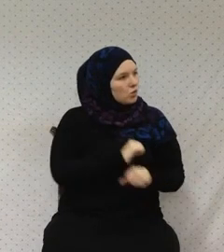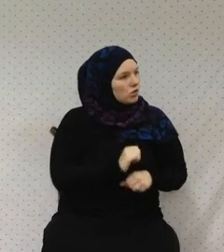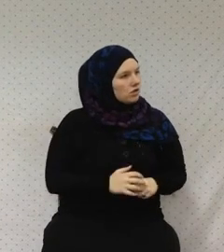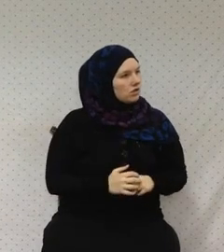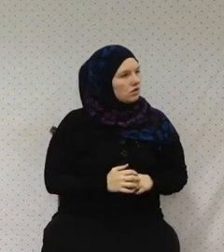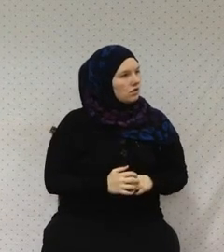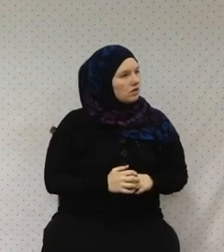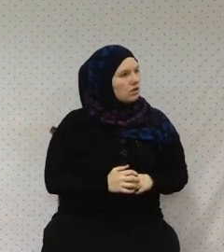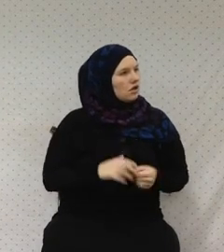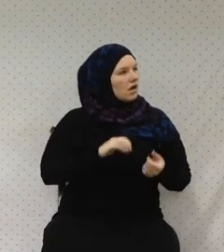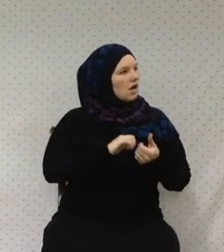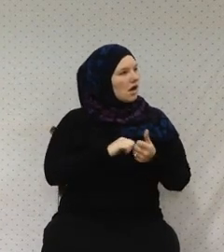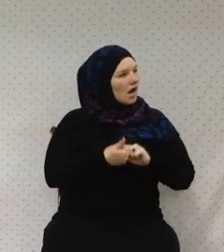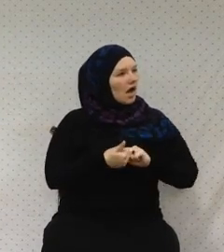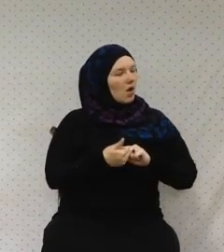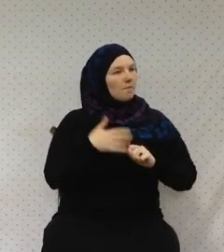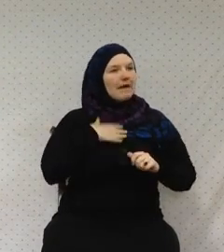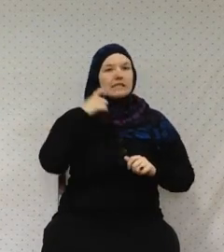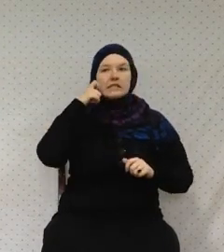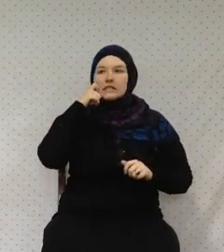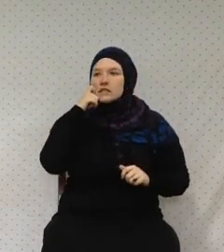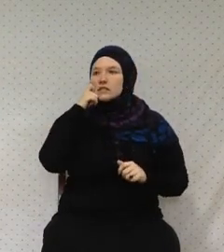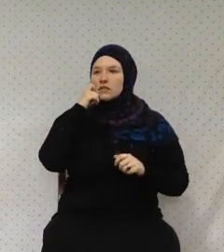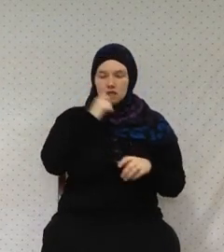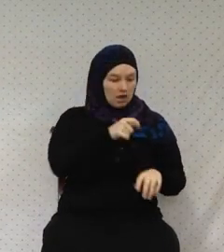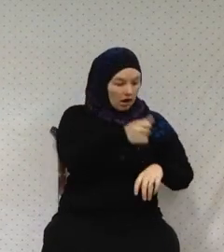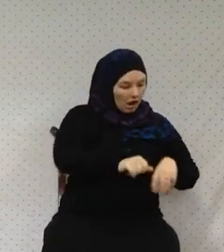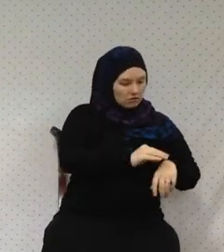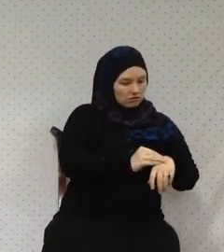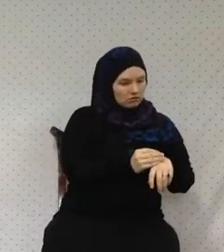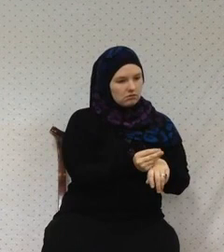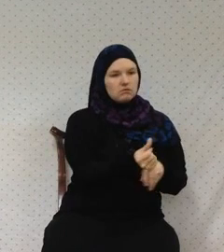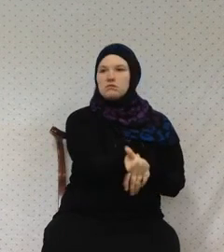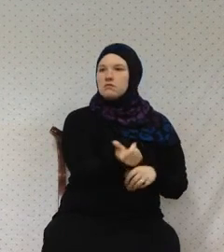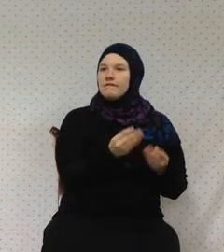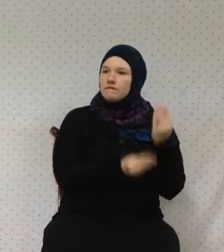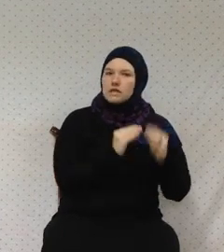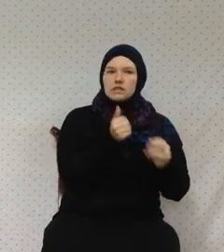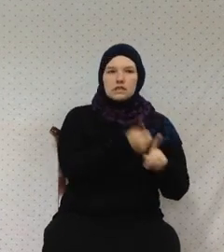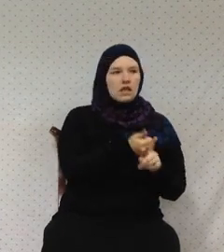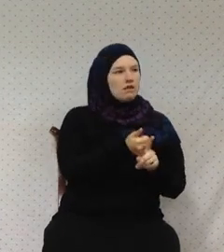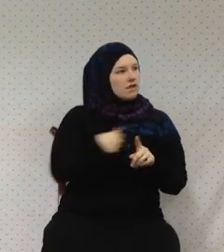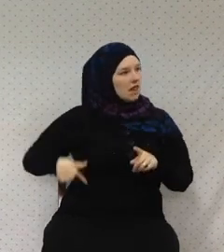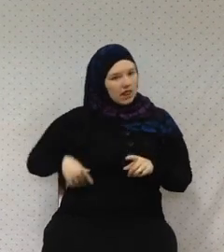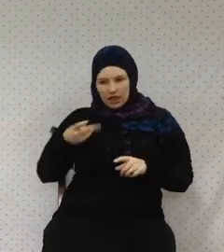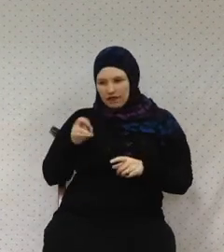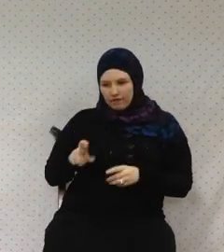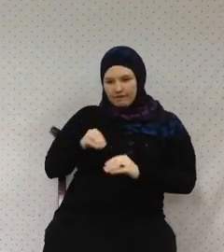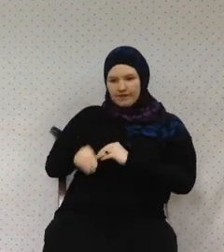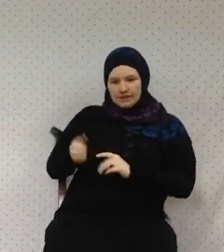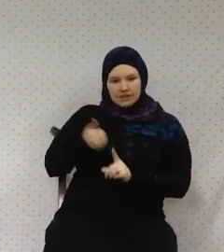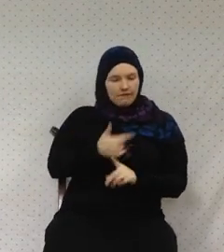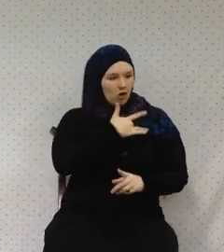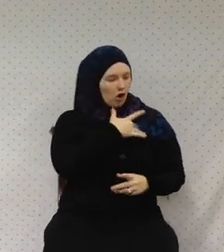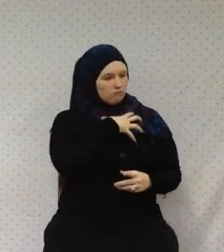how your skin rejuvenates itself, how your liver does the same, how your pancreas does the same, how